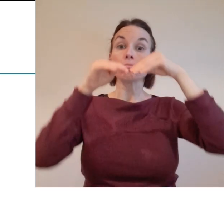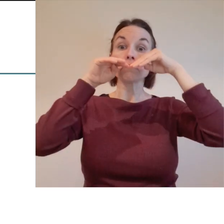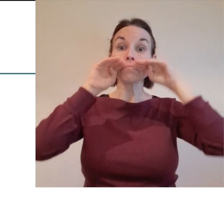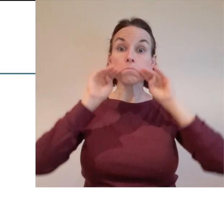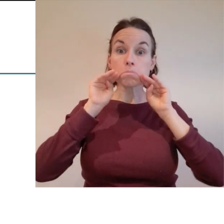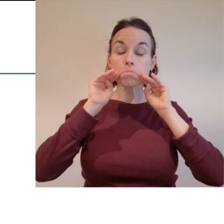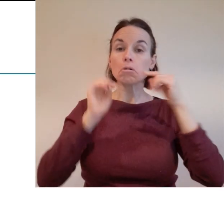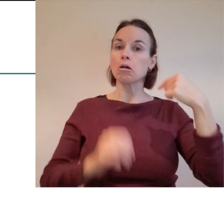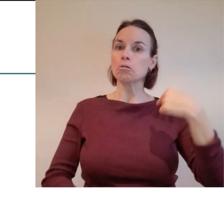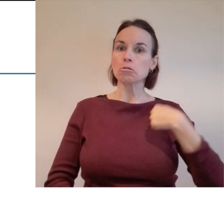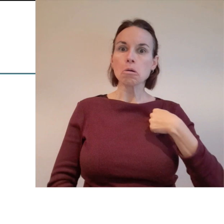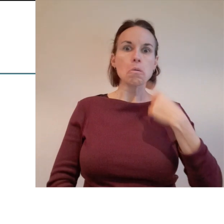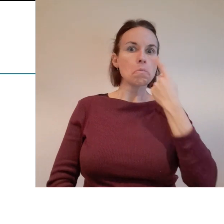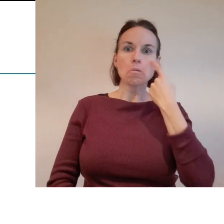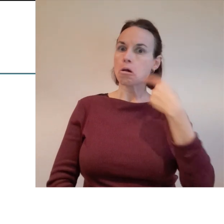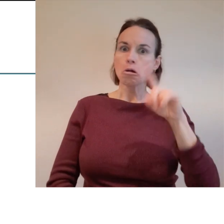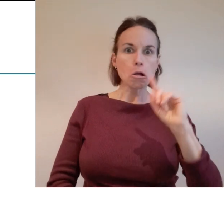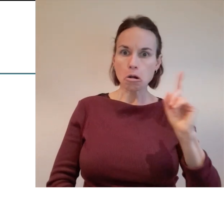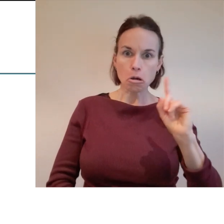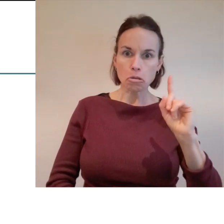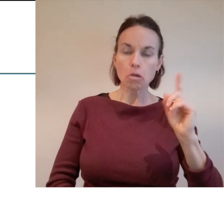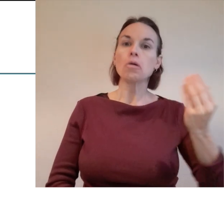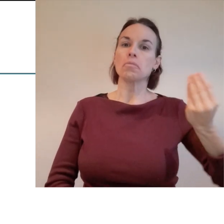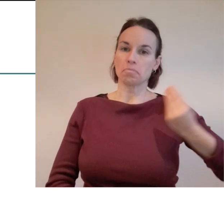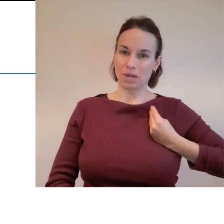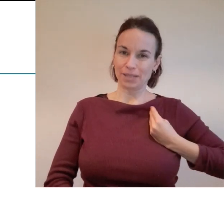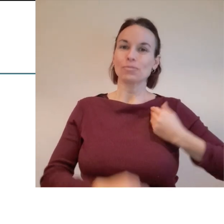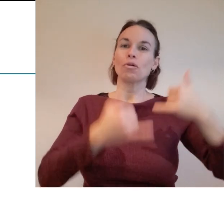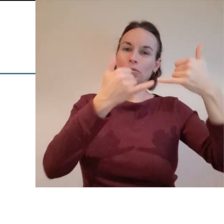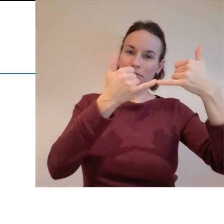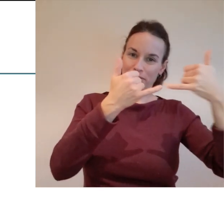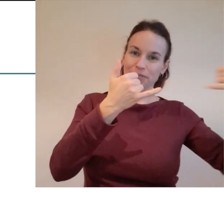the signs I and know not.